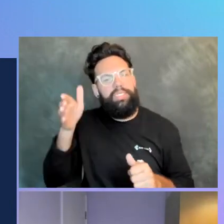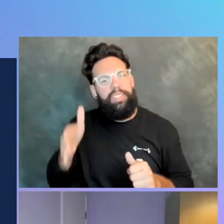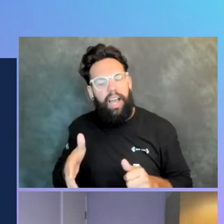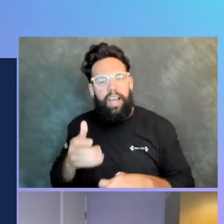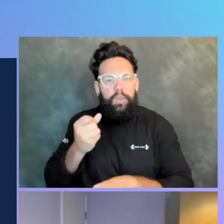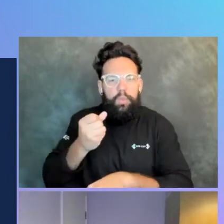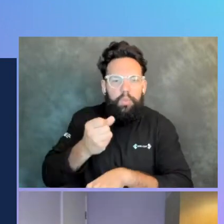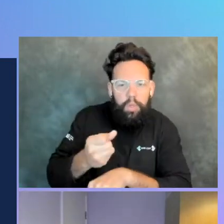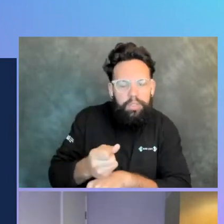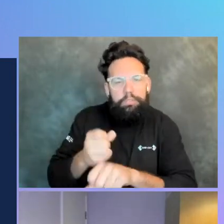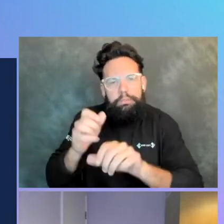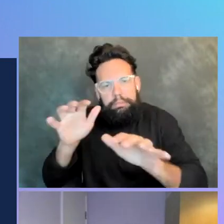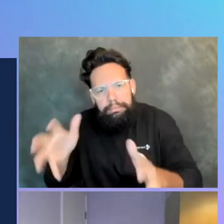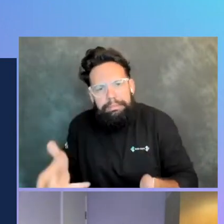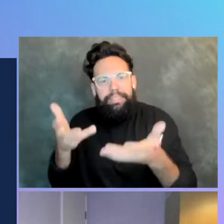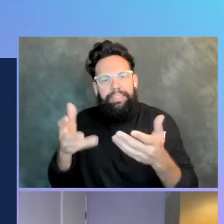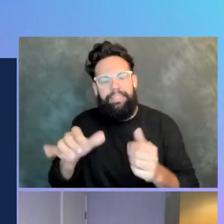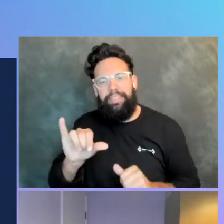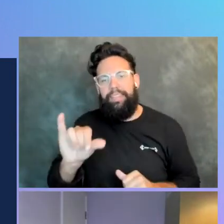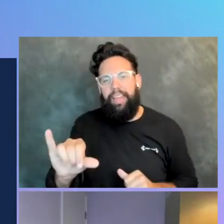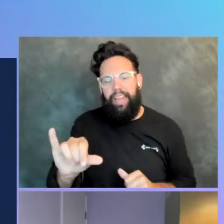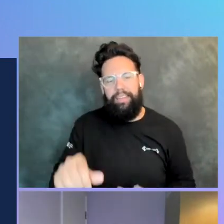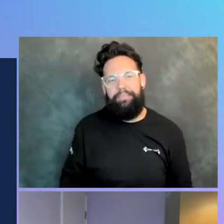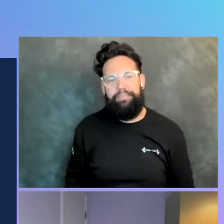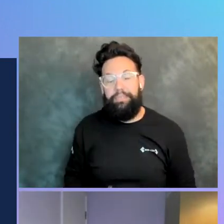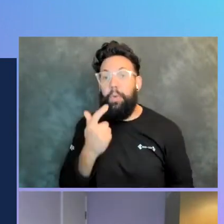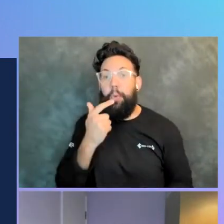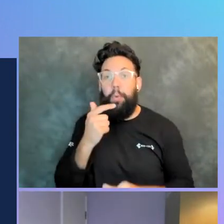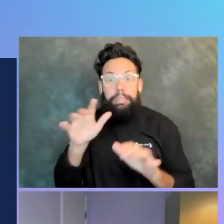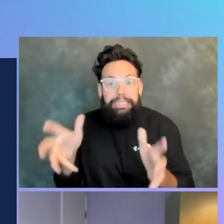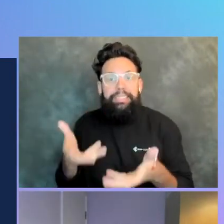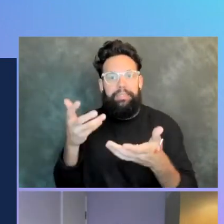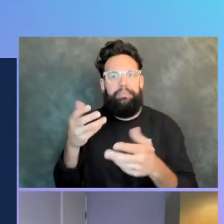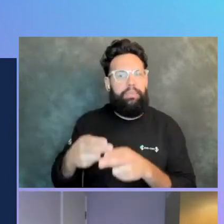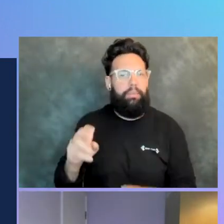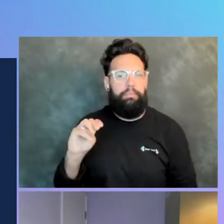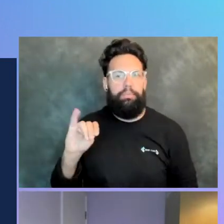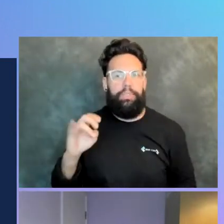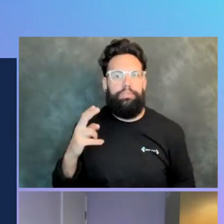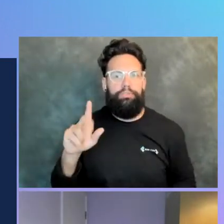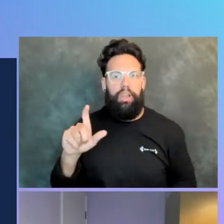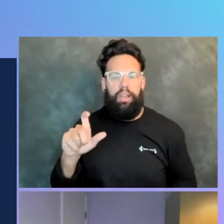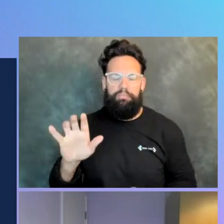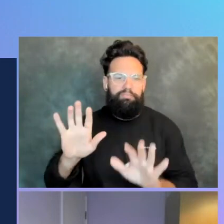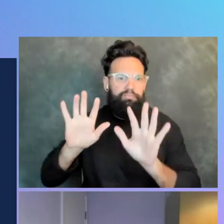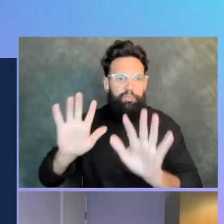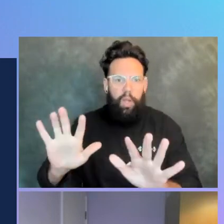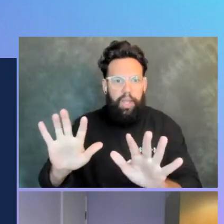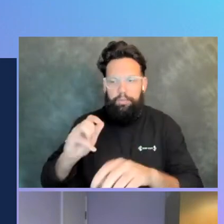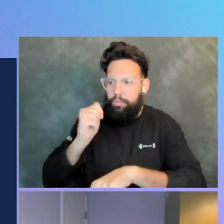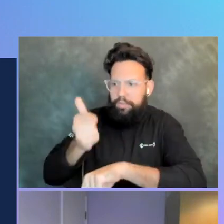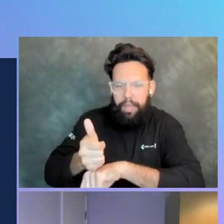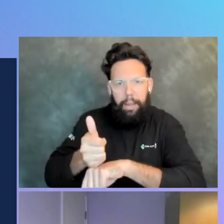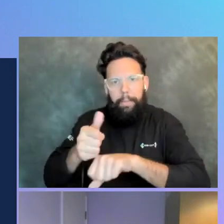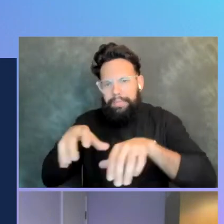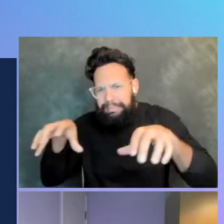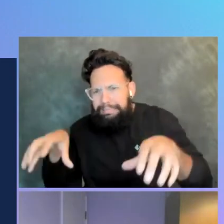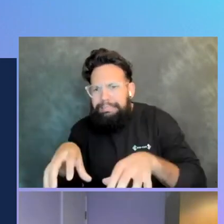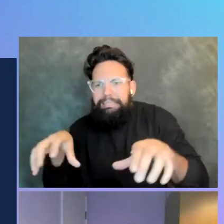Ho, in user research. She has been incredible in all of her work to establish this panel and the groundwork we've done together to prepare for